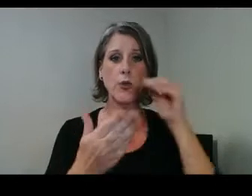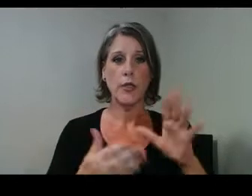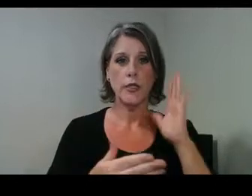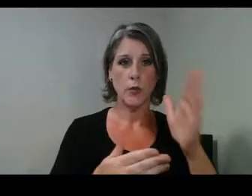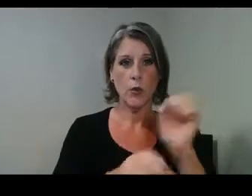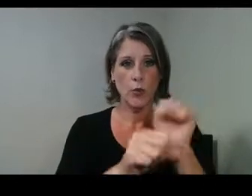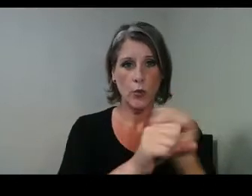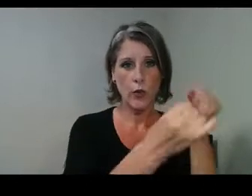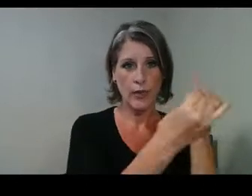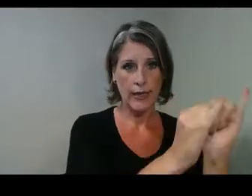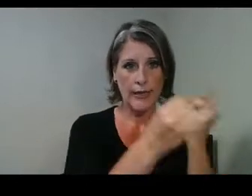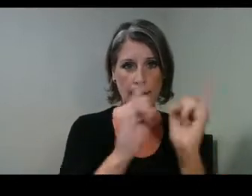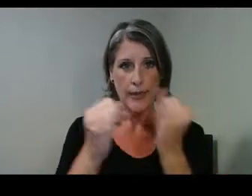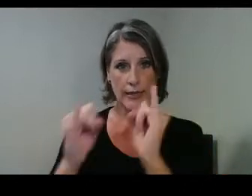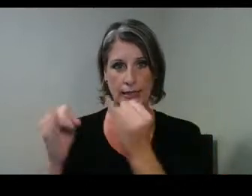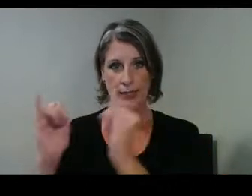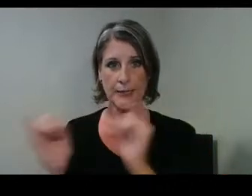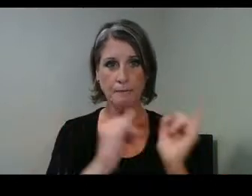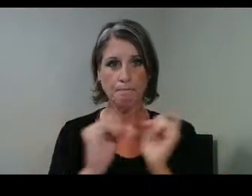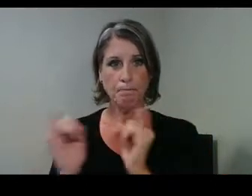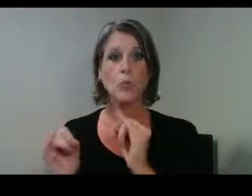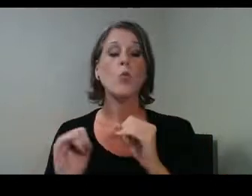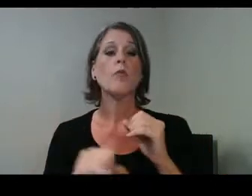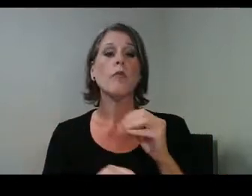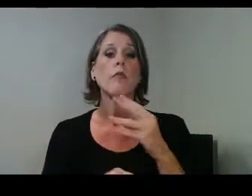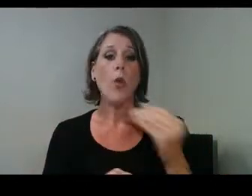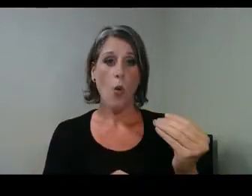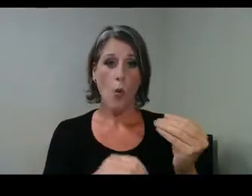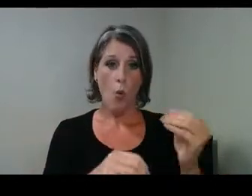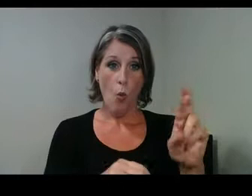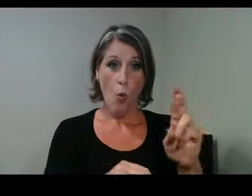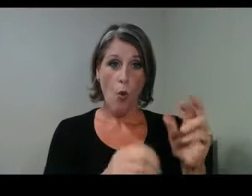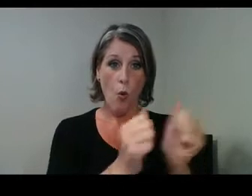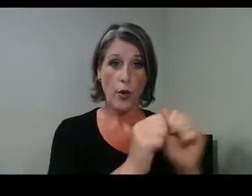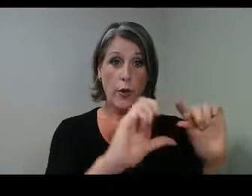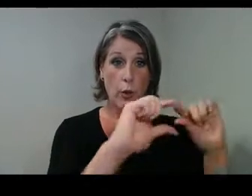teacher will meet with students individually and/or in small groups.